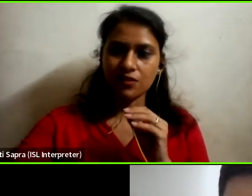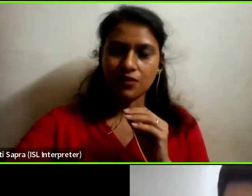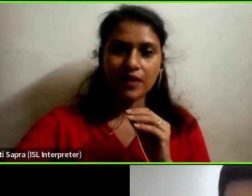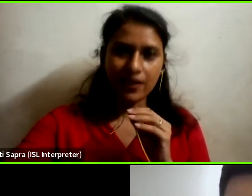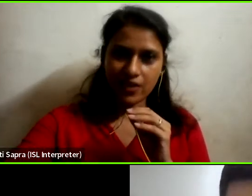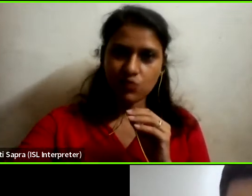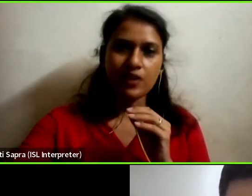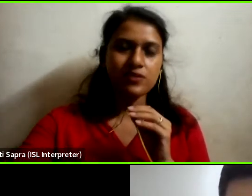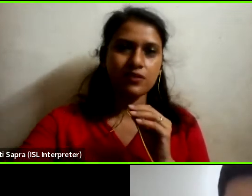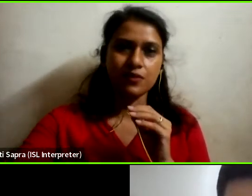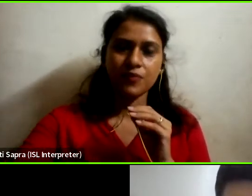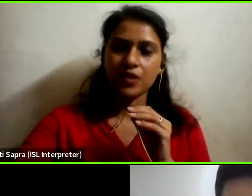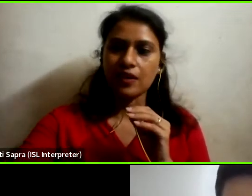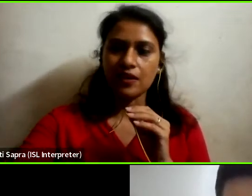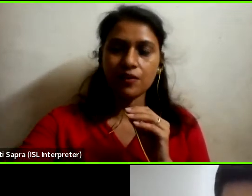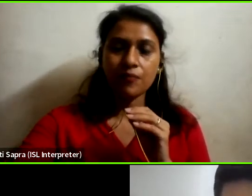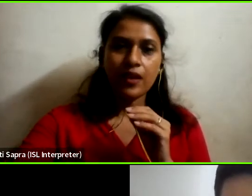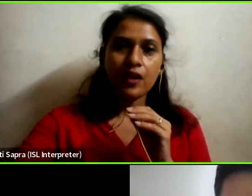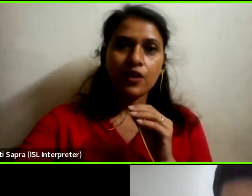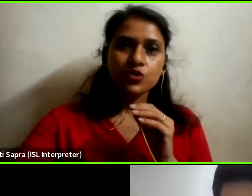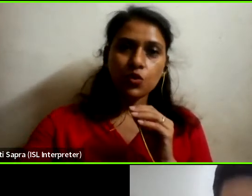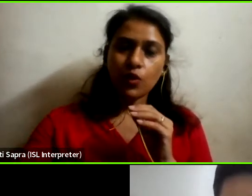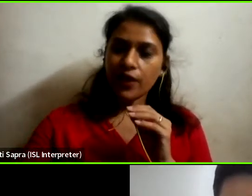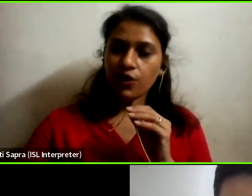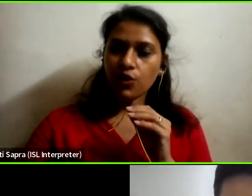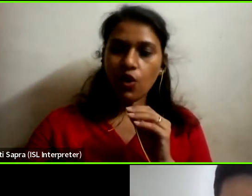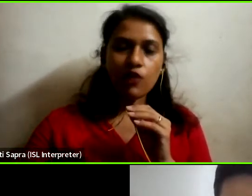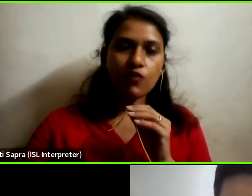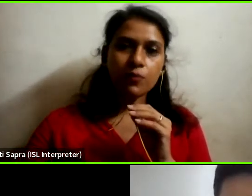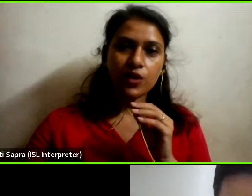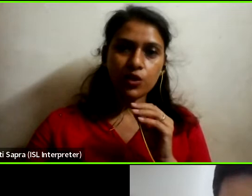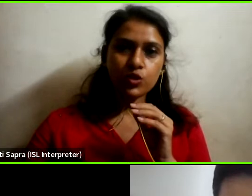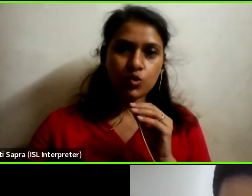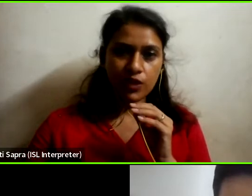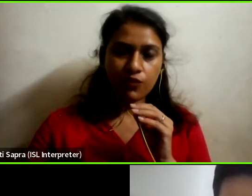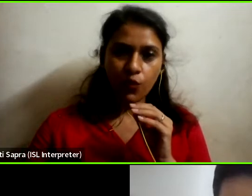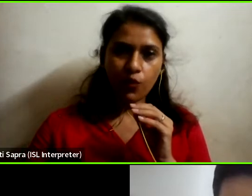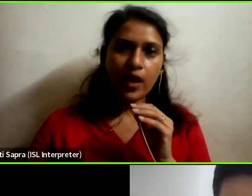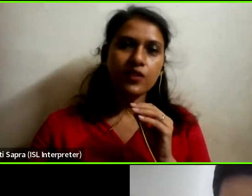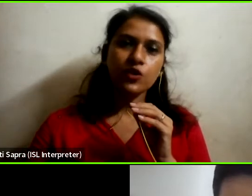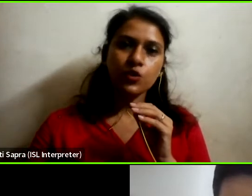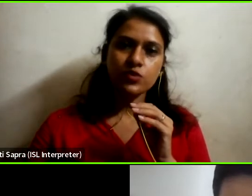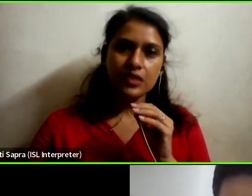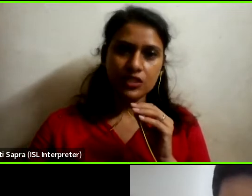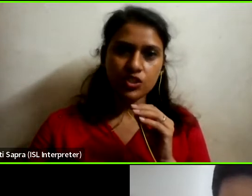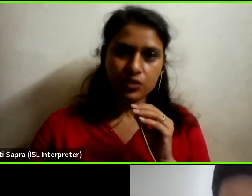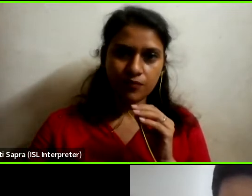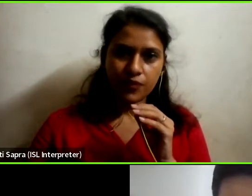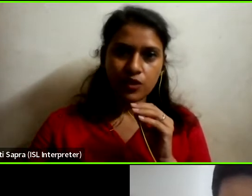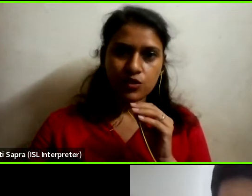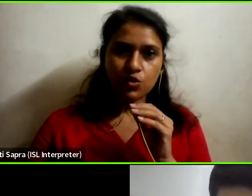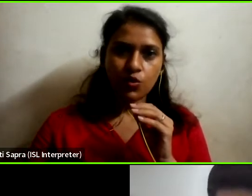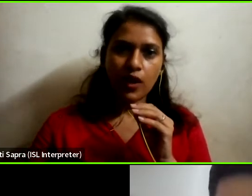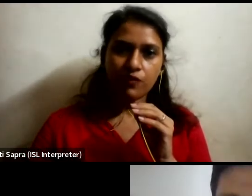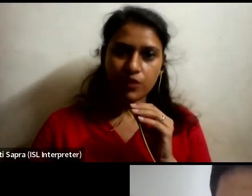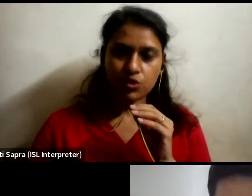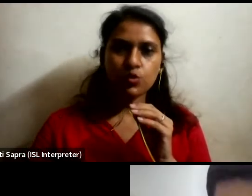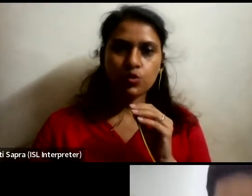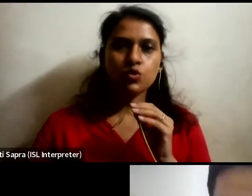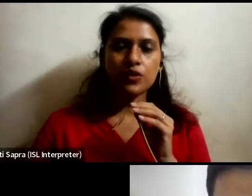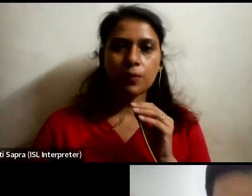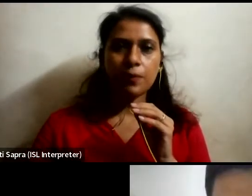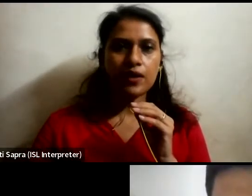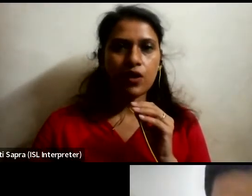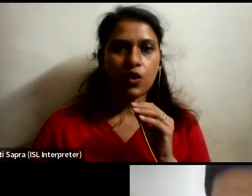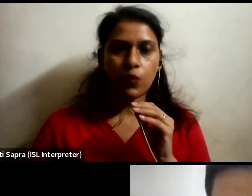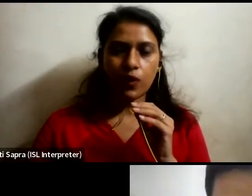when this guidelines was declared. So I got a call from the News 24 and the News Nation. So I was